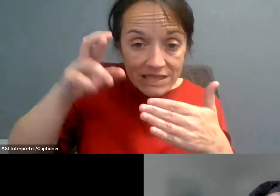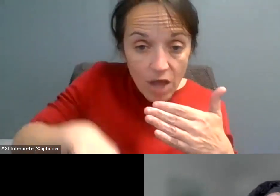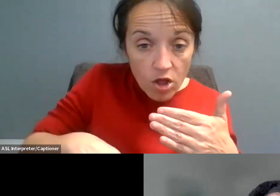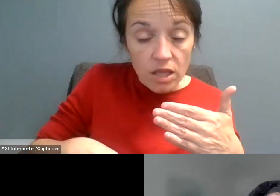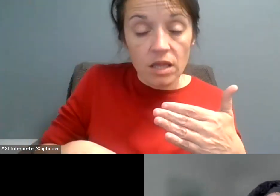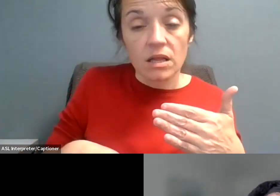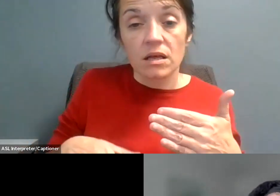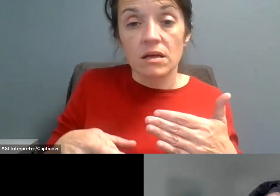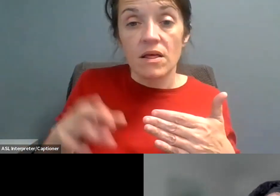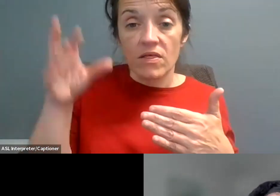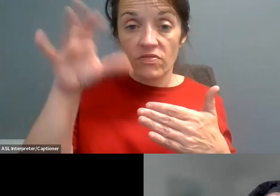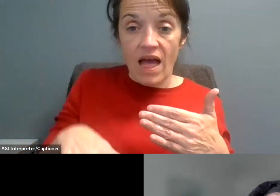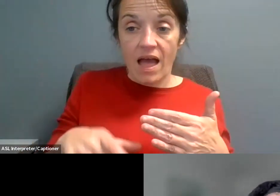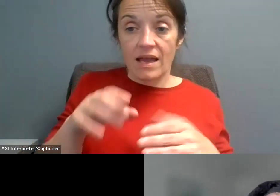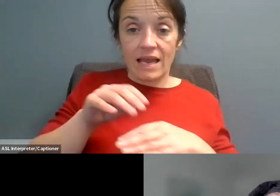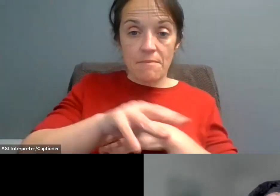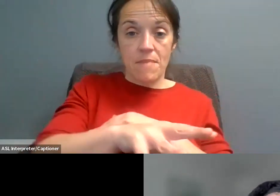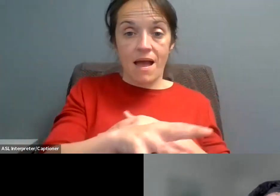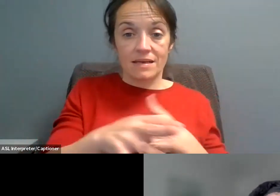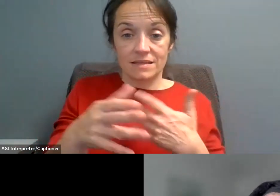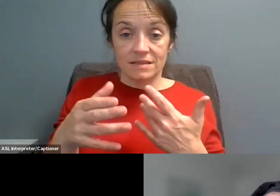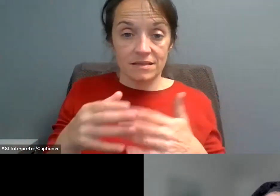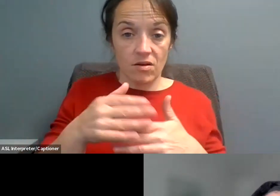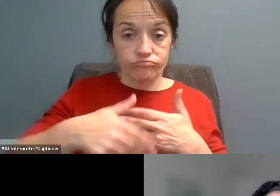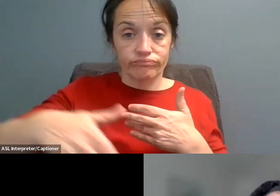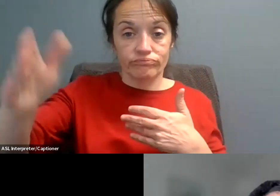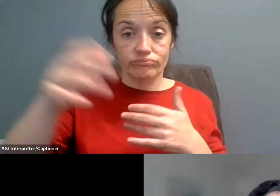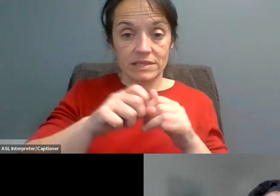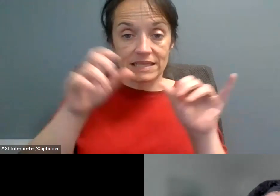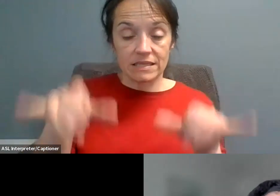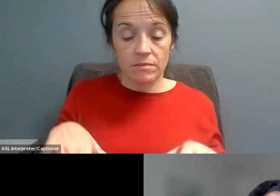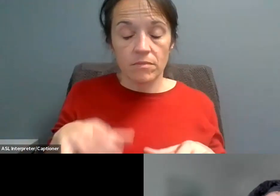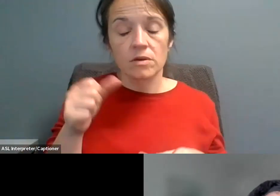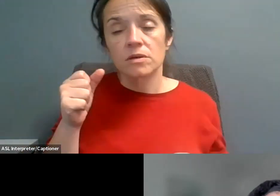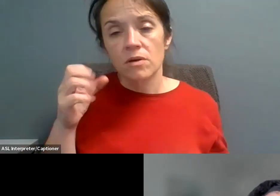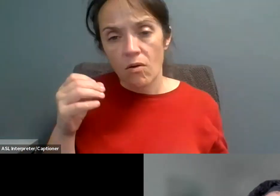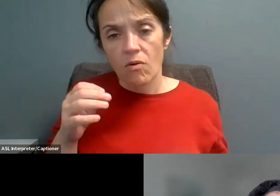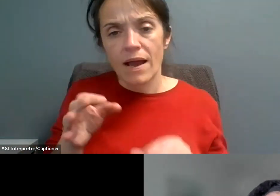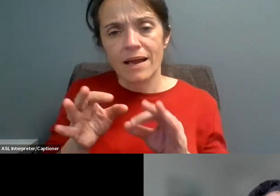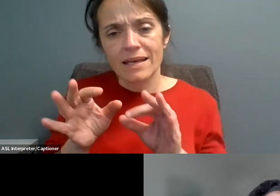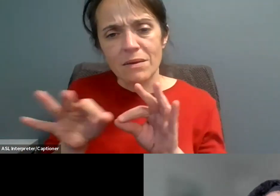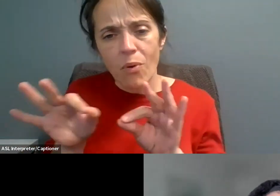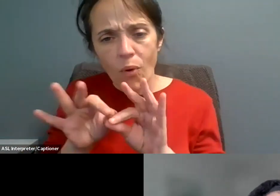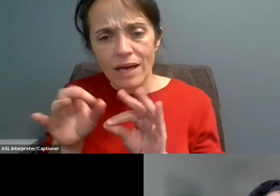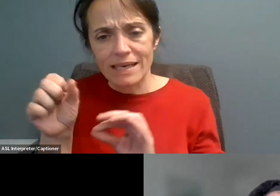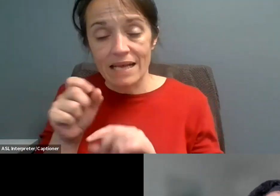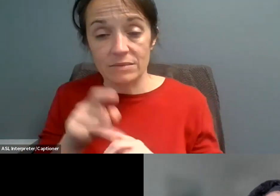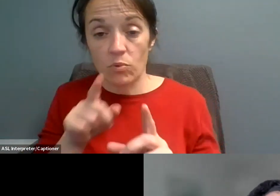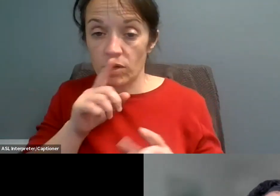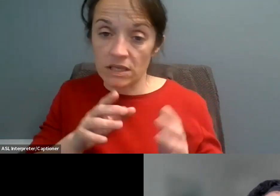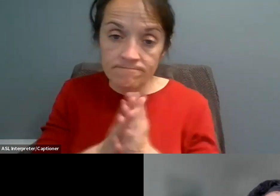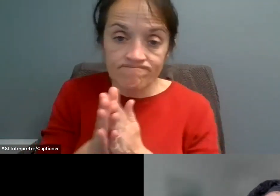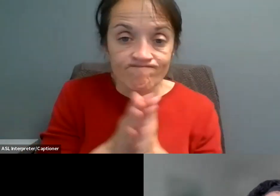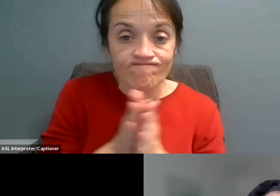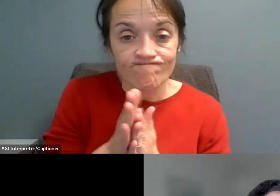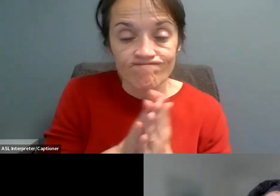to do things in the system that you need to do. So not to say it's not important or that it's not on the list, but we're really just trying to tackle some